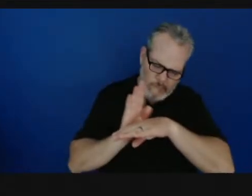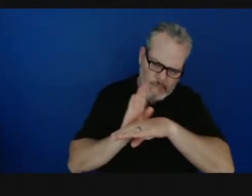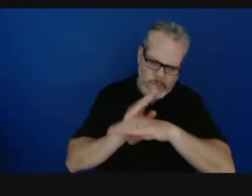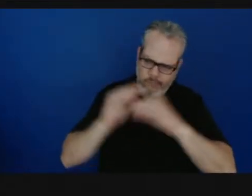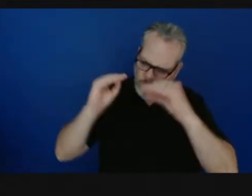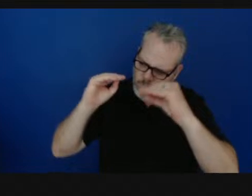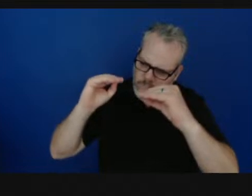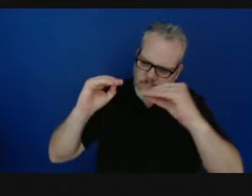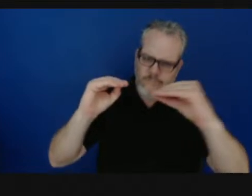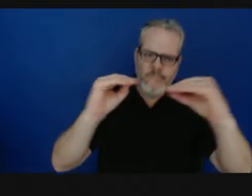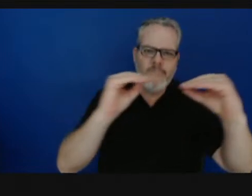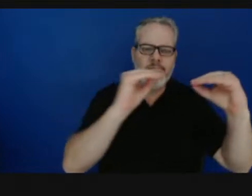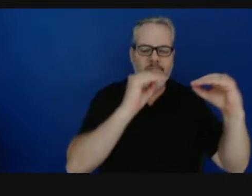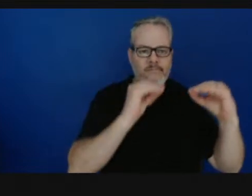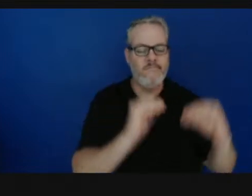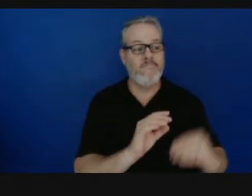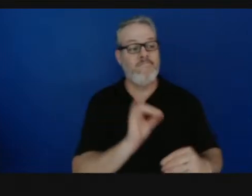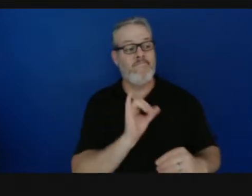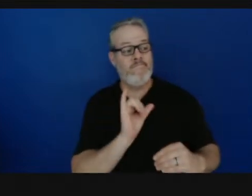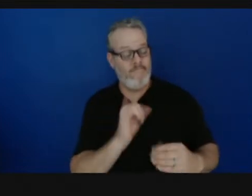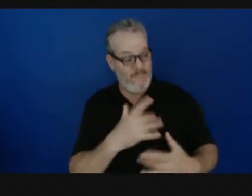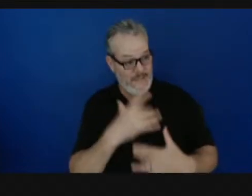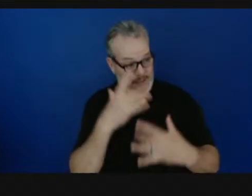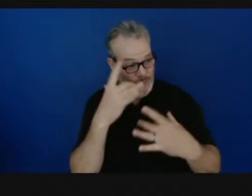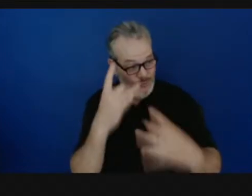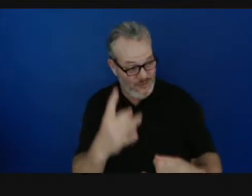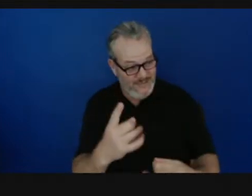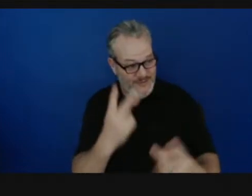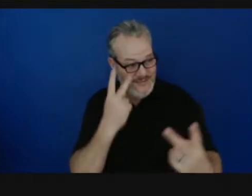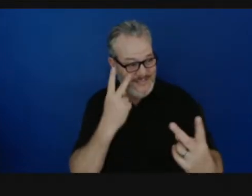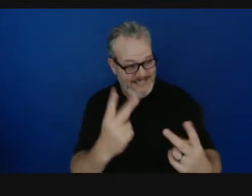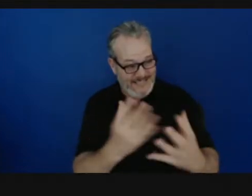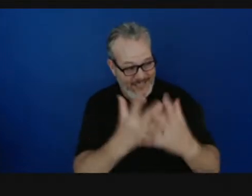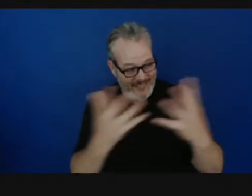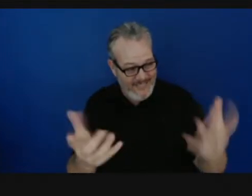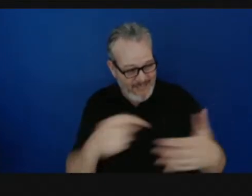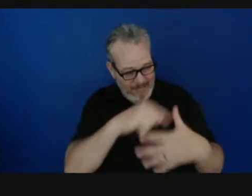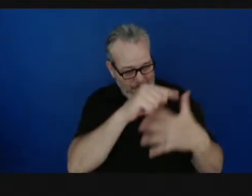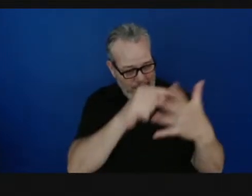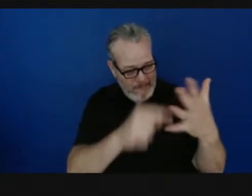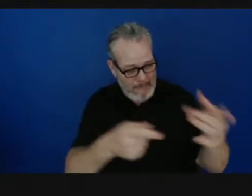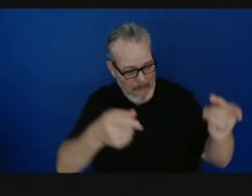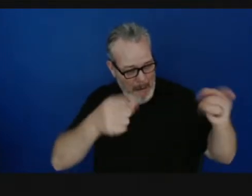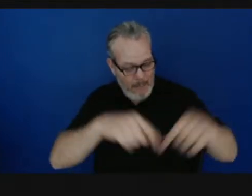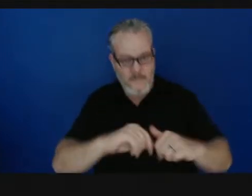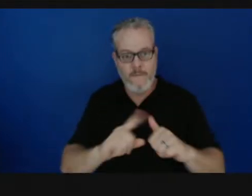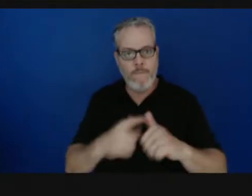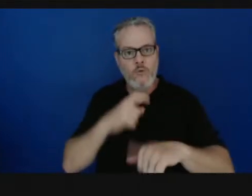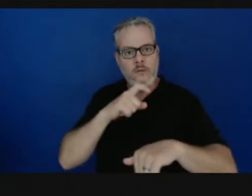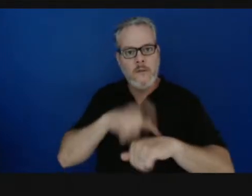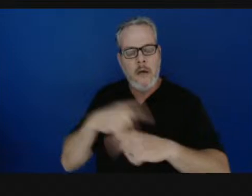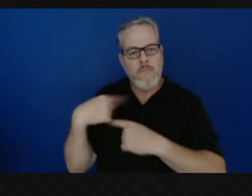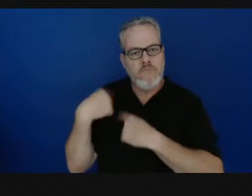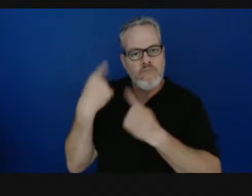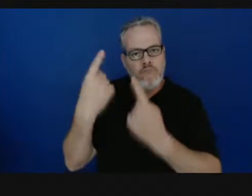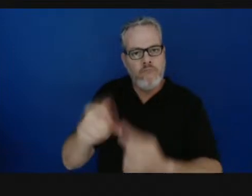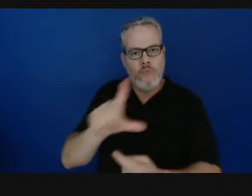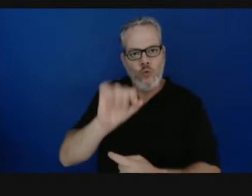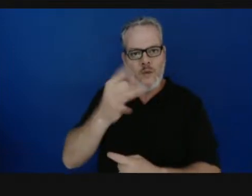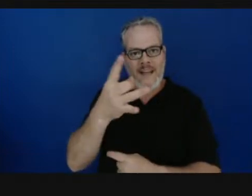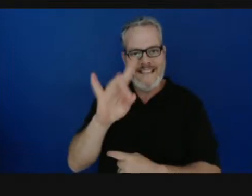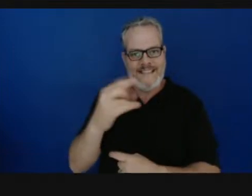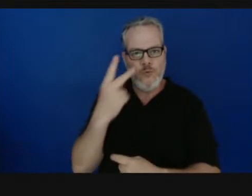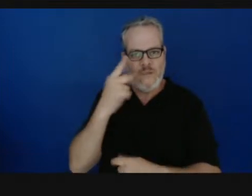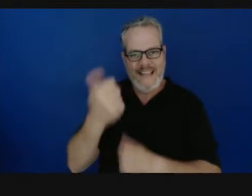Yeah, lots of interest in what's going on, of course, right? Because this is the first activity on the Middle East Rift since 2018. And as we